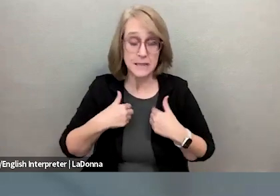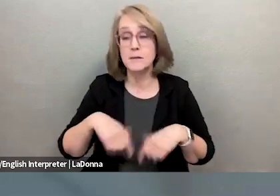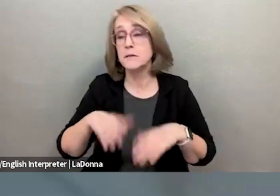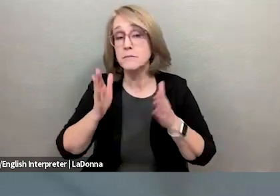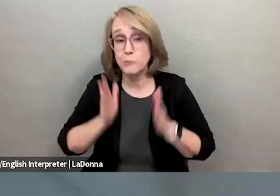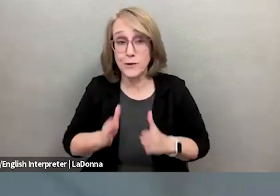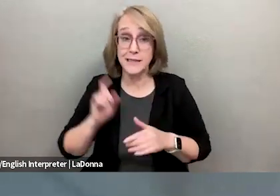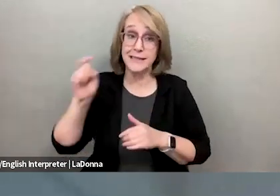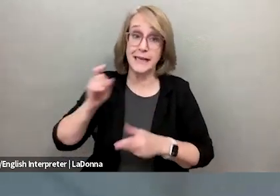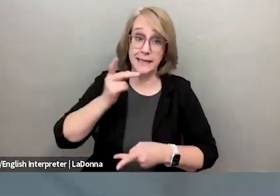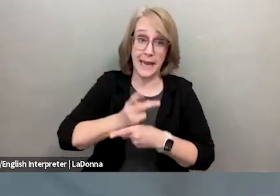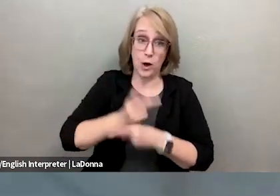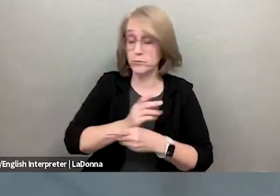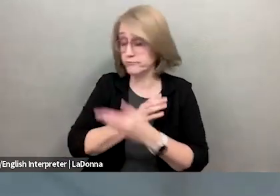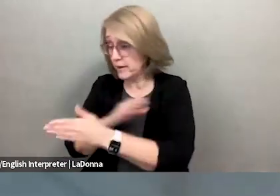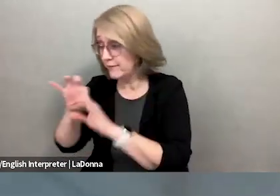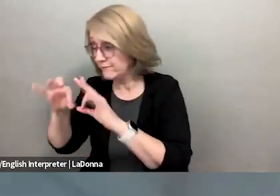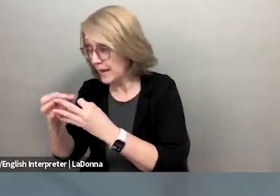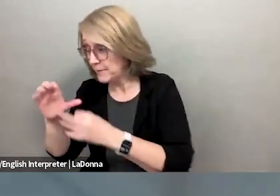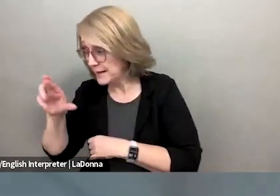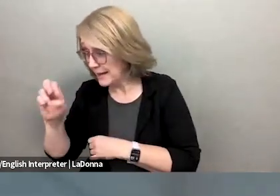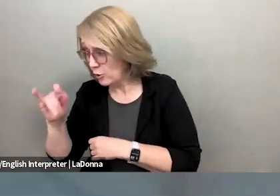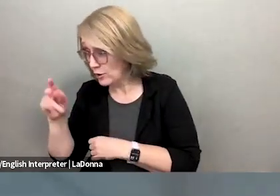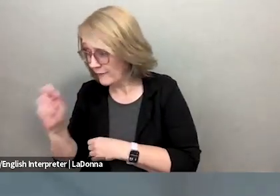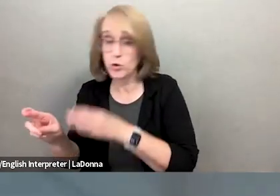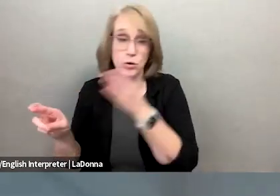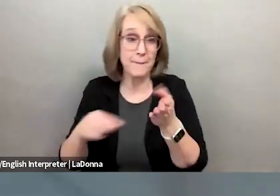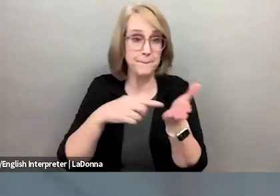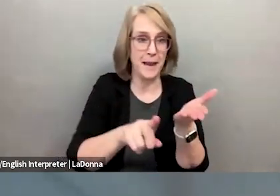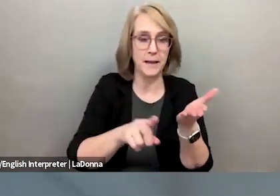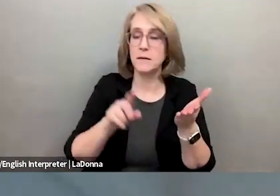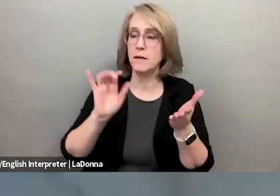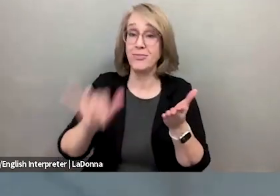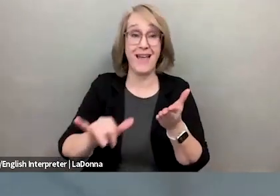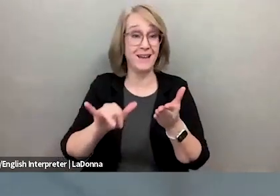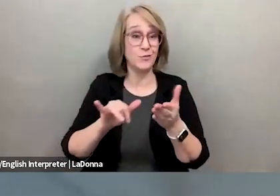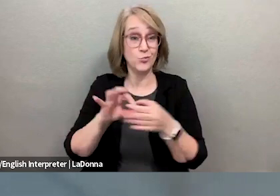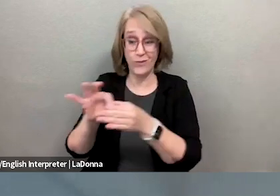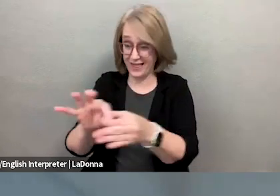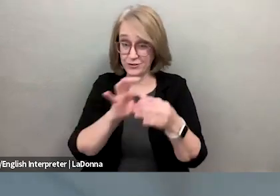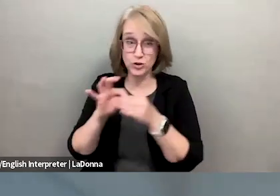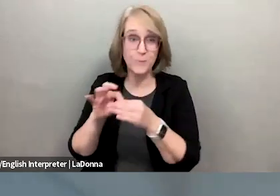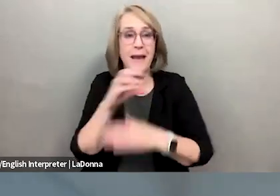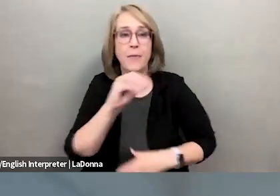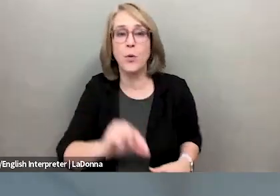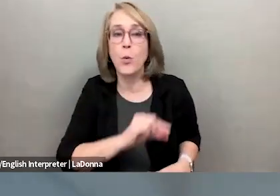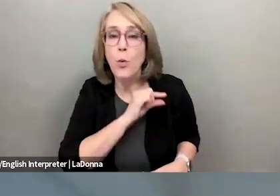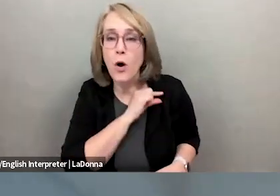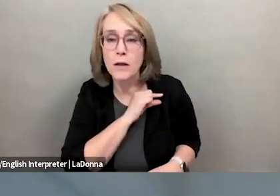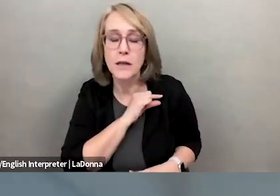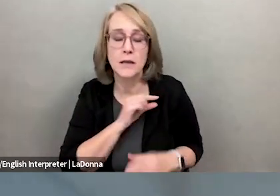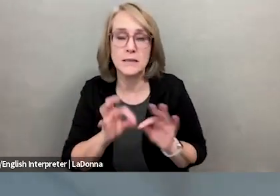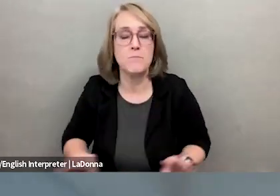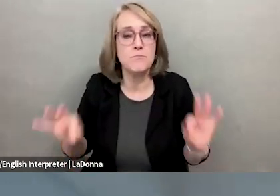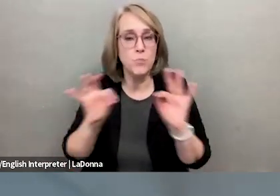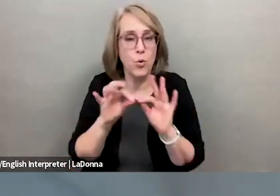relationship and the quality of that relationship is so incredibly important to everybody's experience in